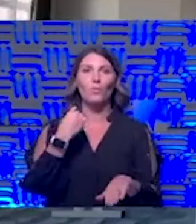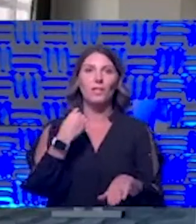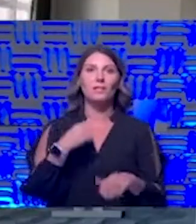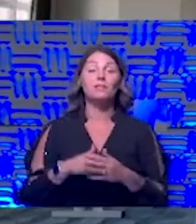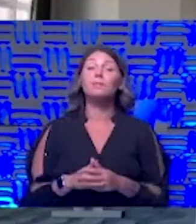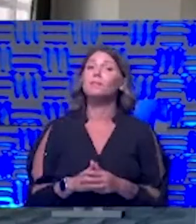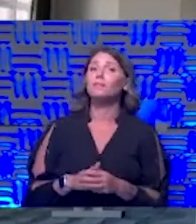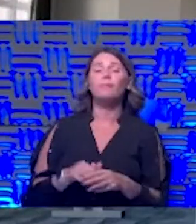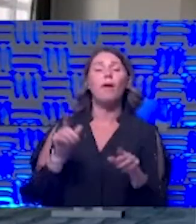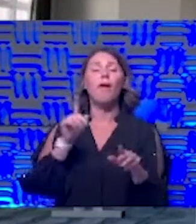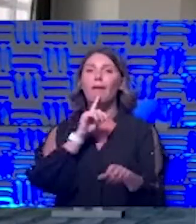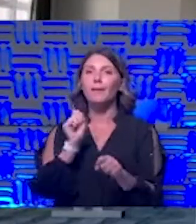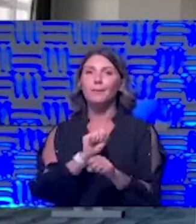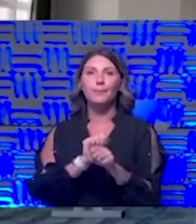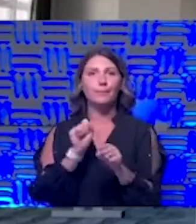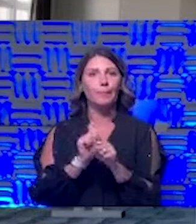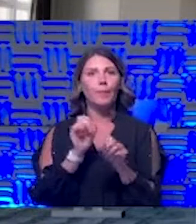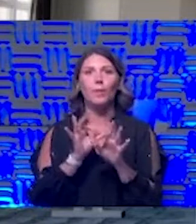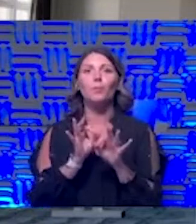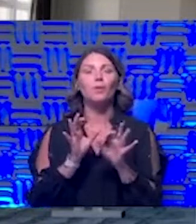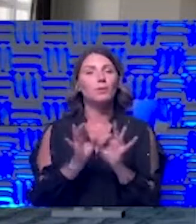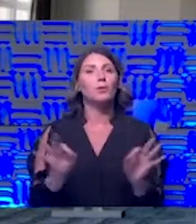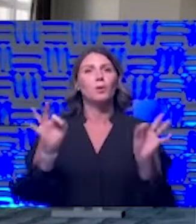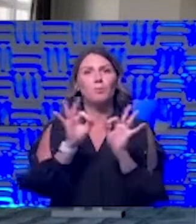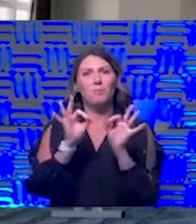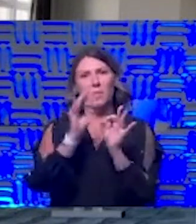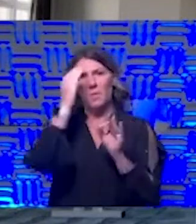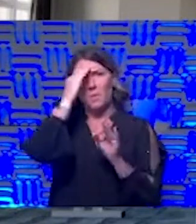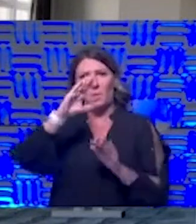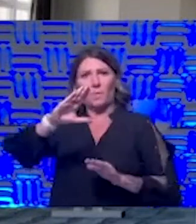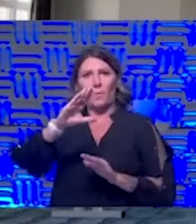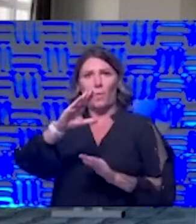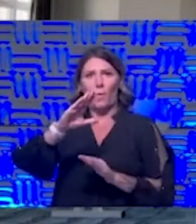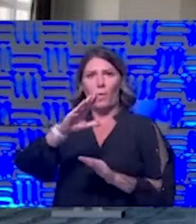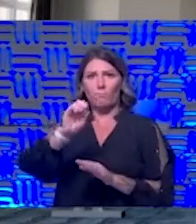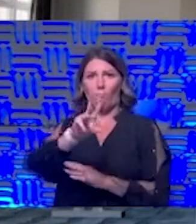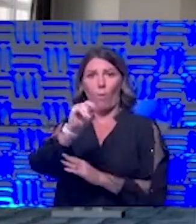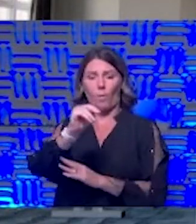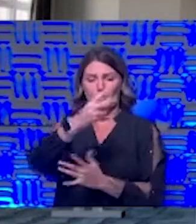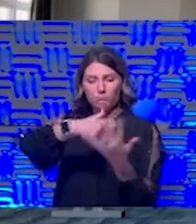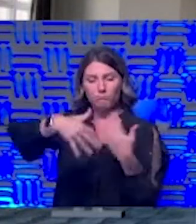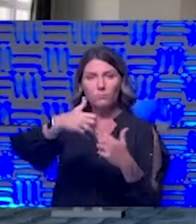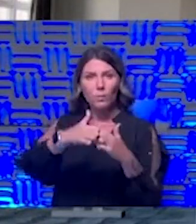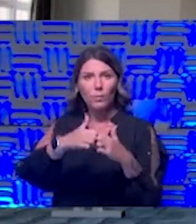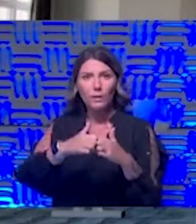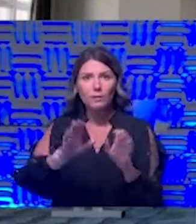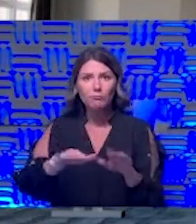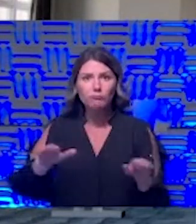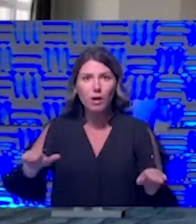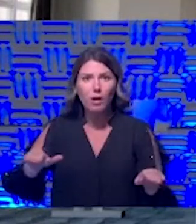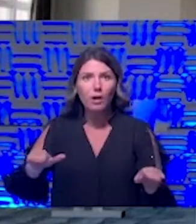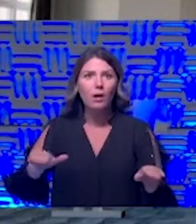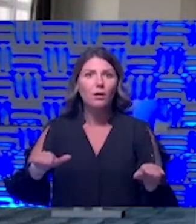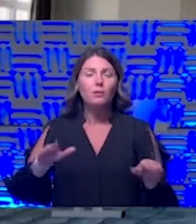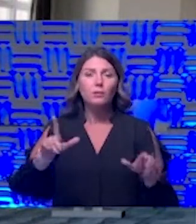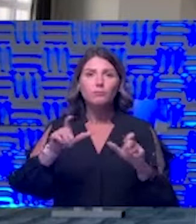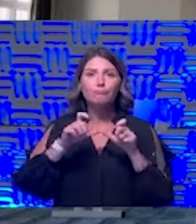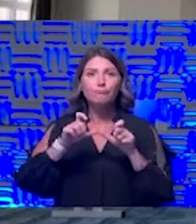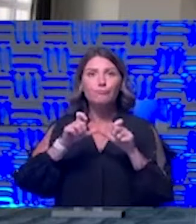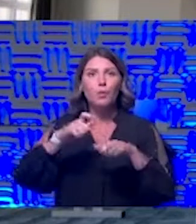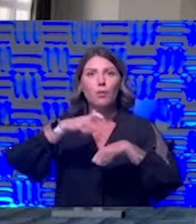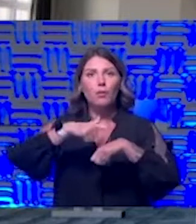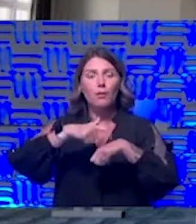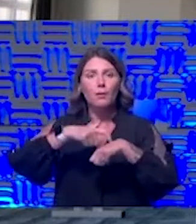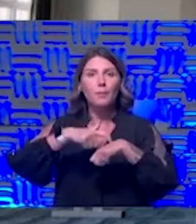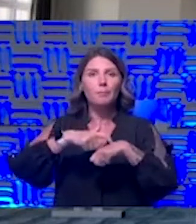important to note, well, what was your interaction with the child? There are prolonged times. Exposure is